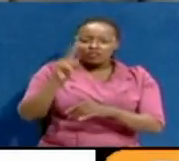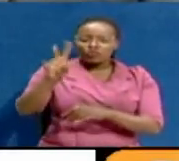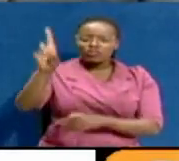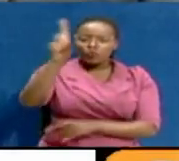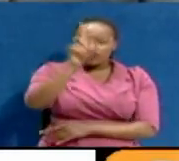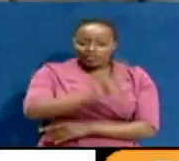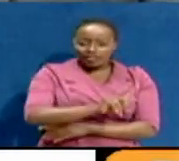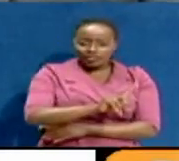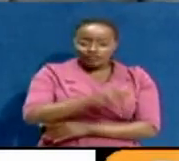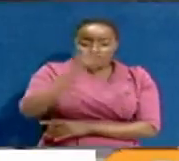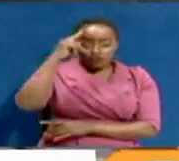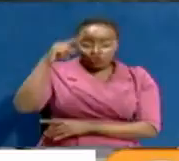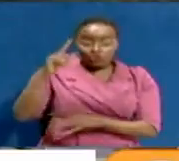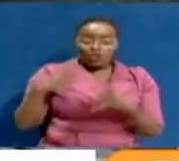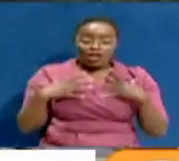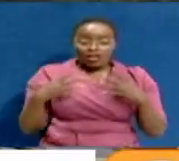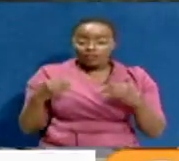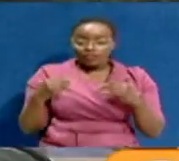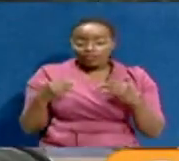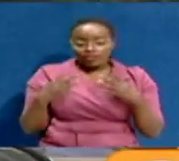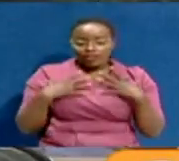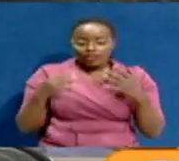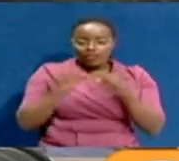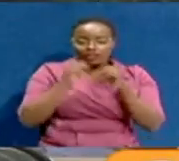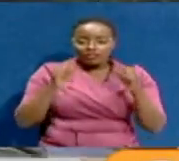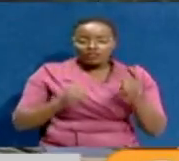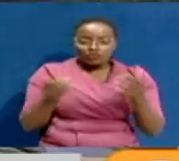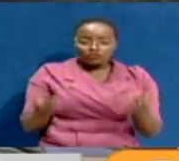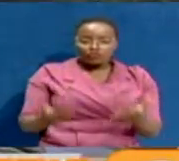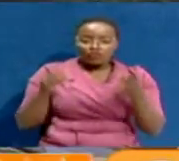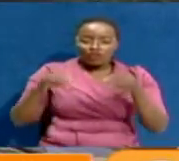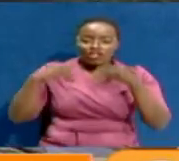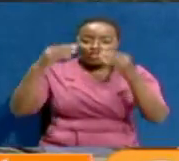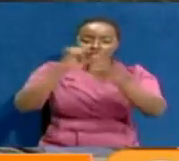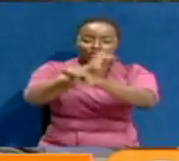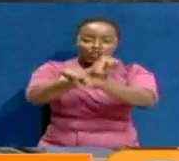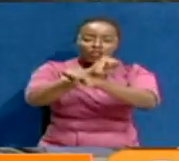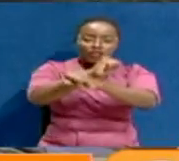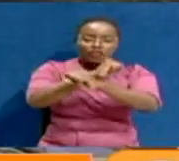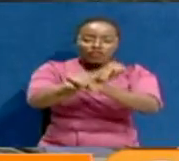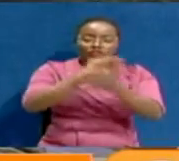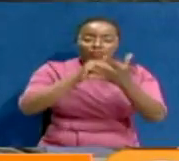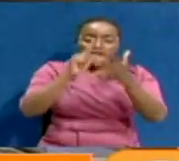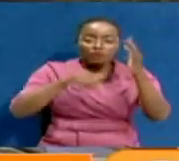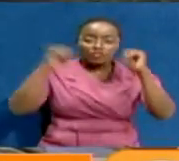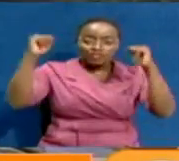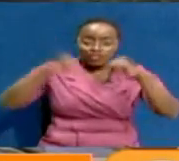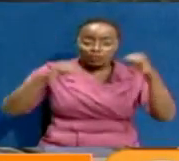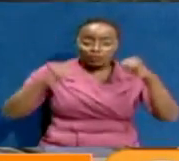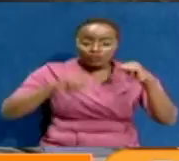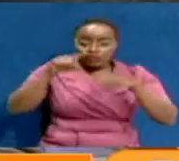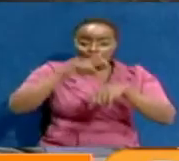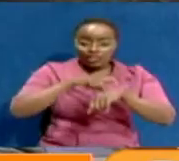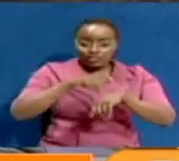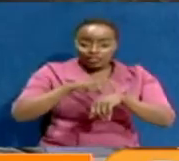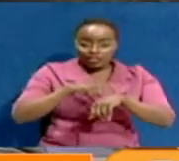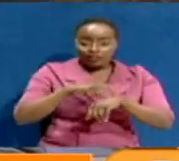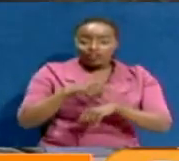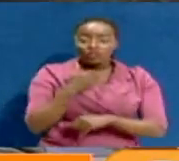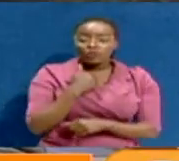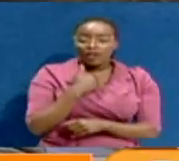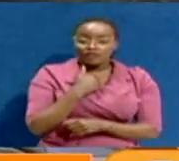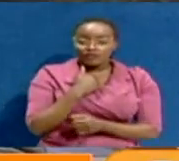days for your immune system to be up to speed in terms of giving you the protection. So it is possible during that period to get